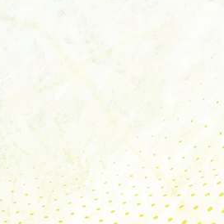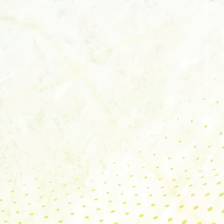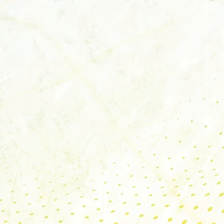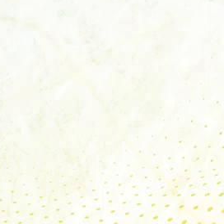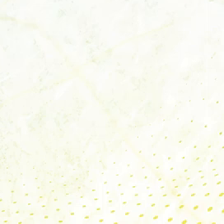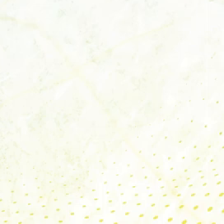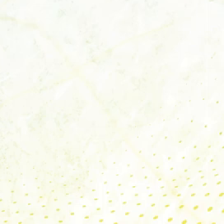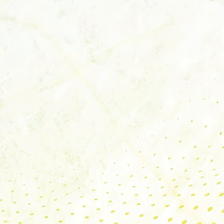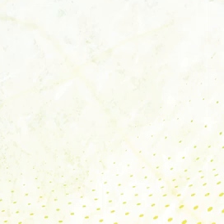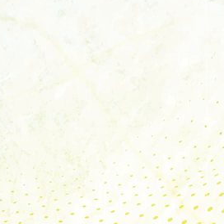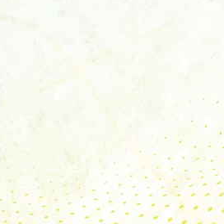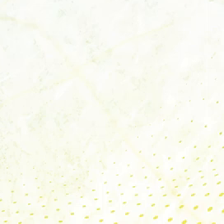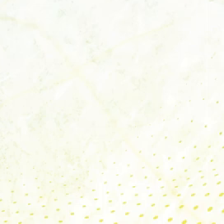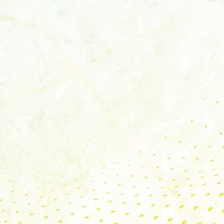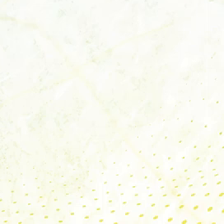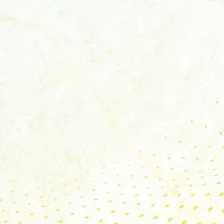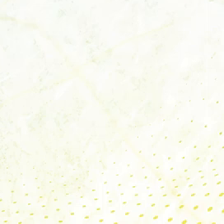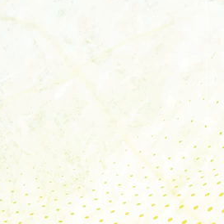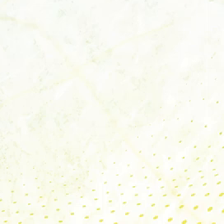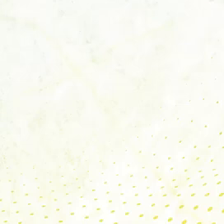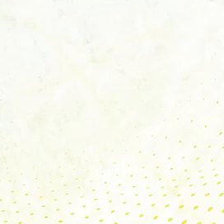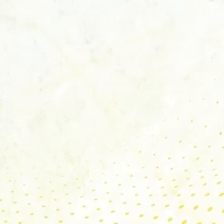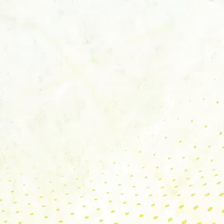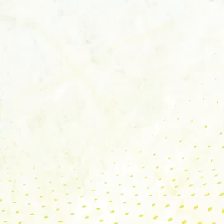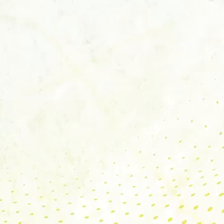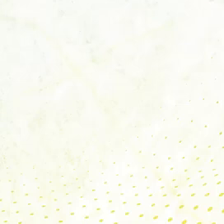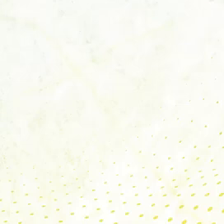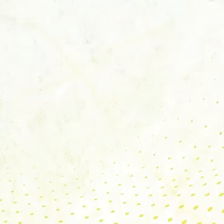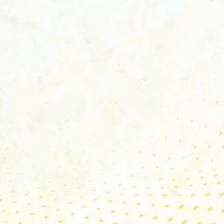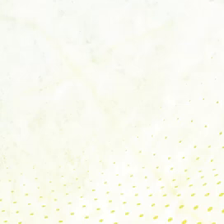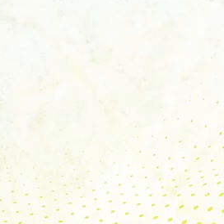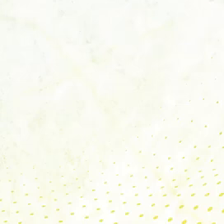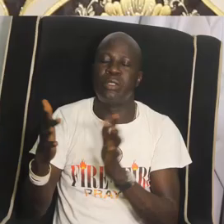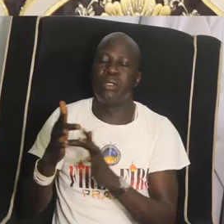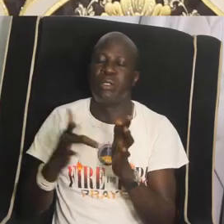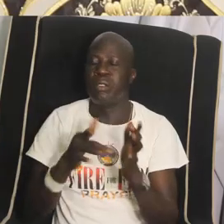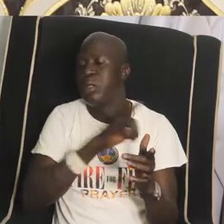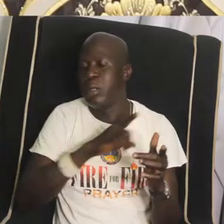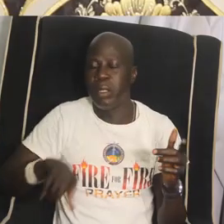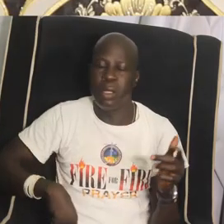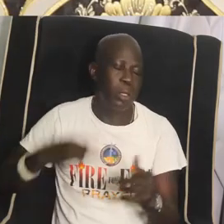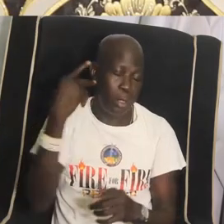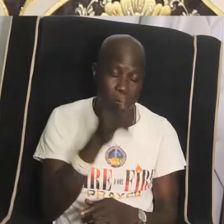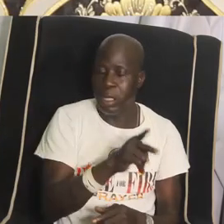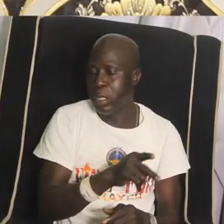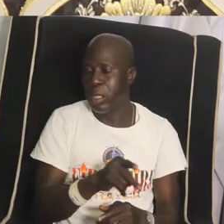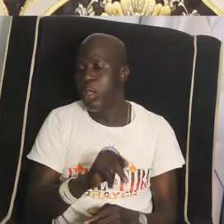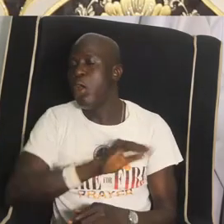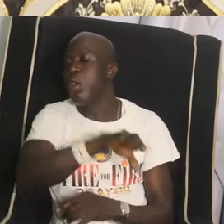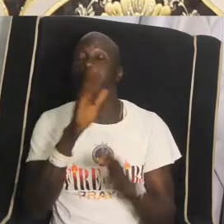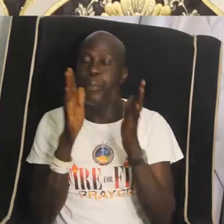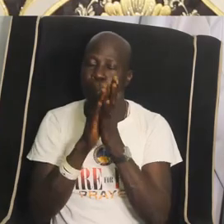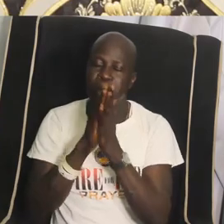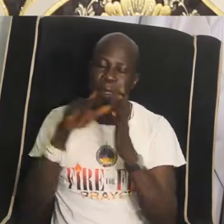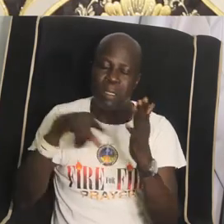atubo ma gbe wo yin o loruko Jesu e se mo dupe sa Lord, Obi, look here.